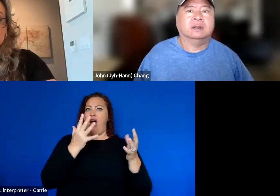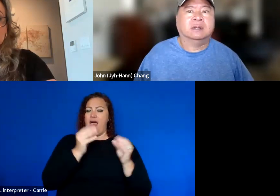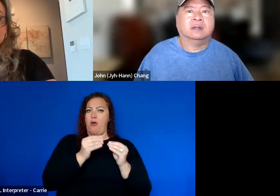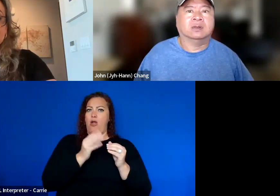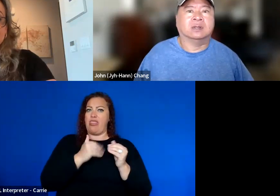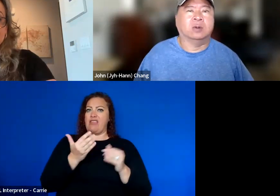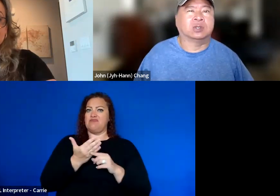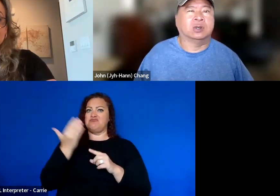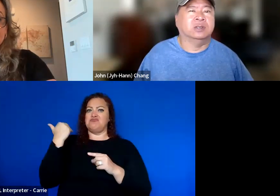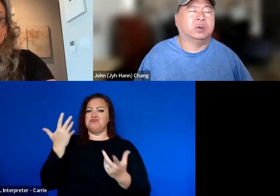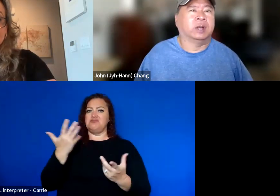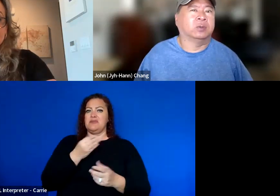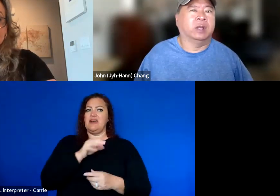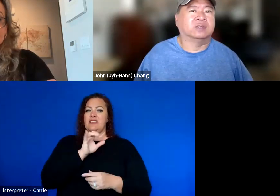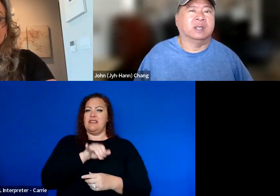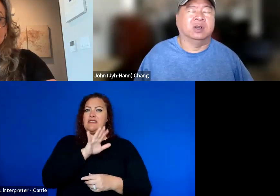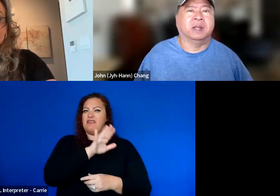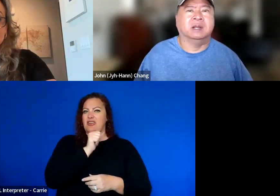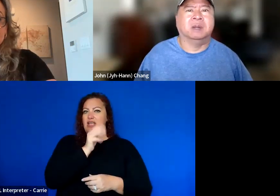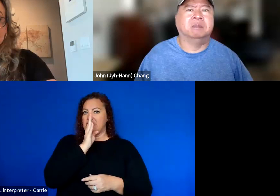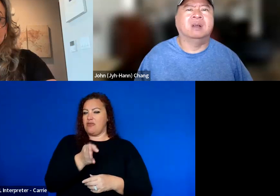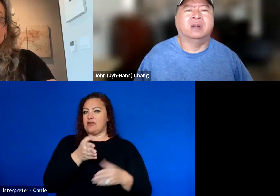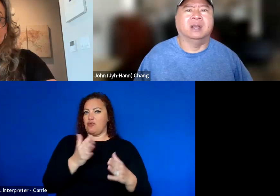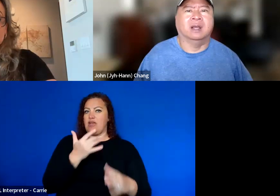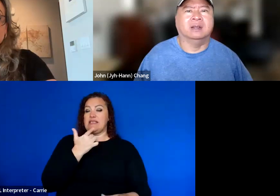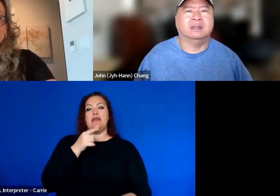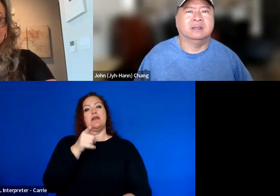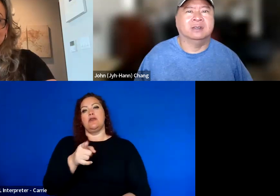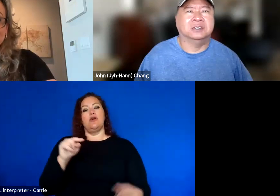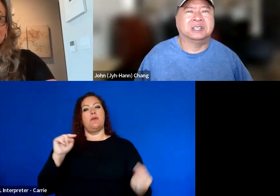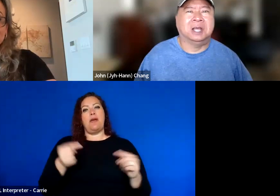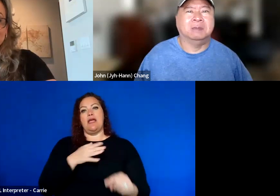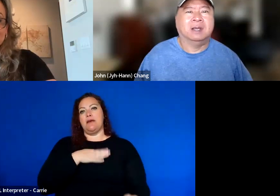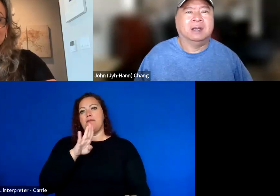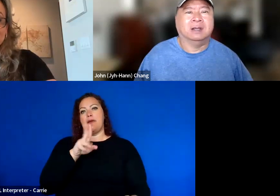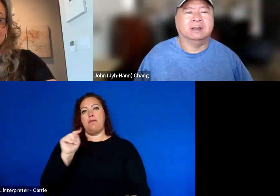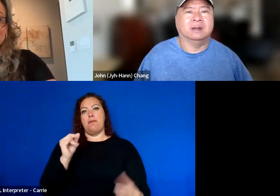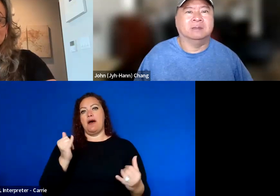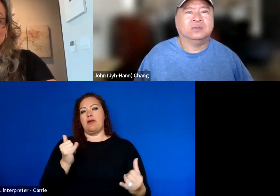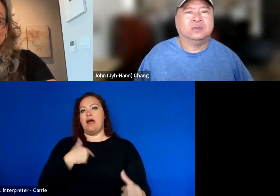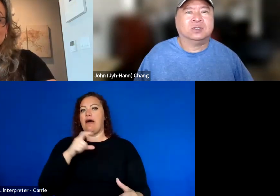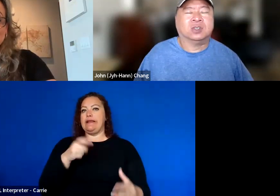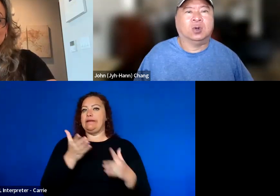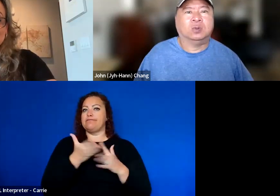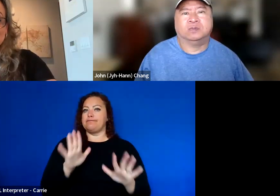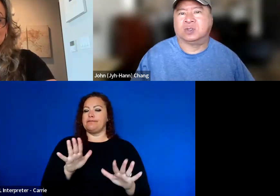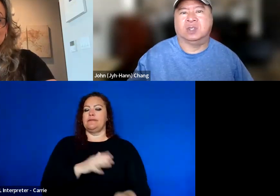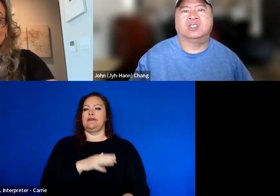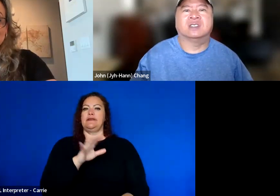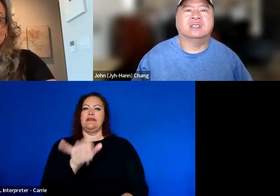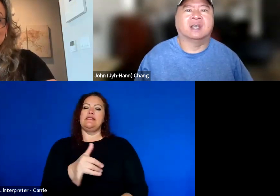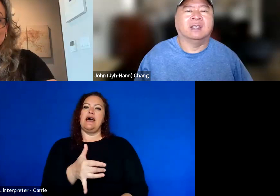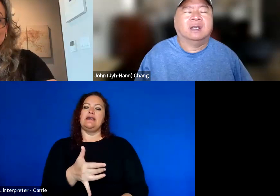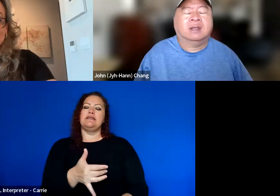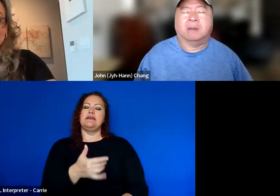And that was her indirect way of saying, you're a pain in my butt right now. I need, a little time. And so these